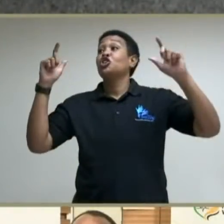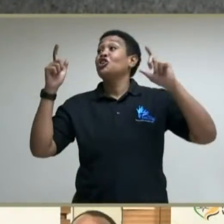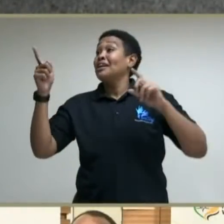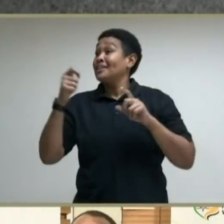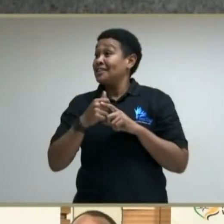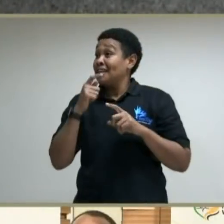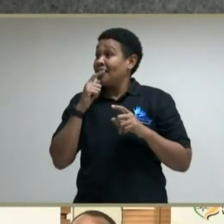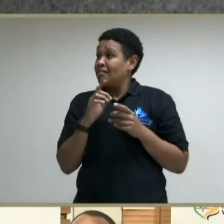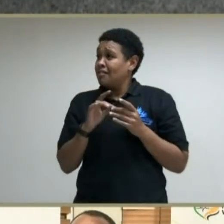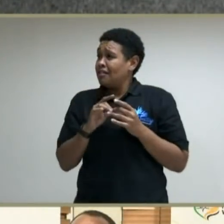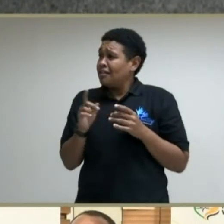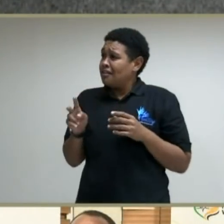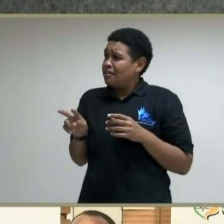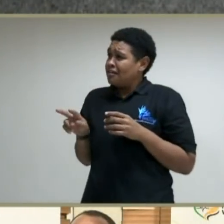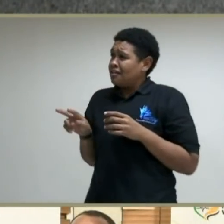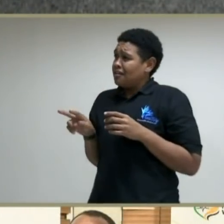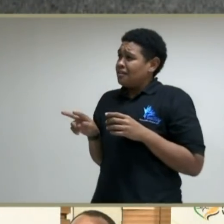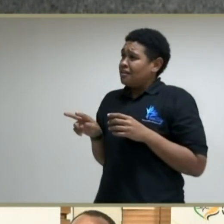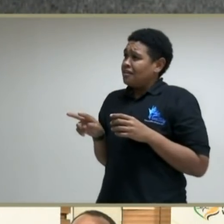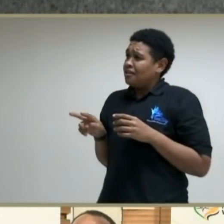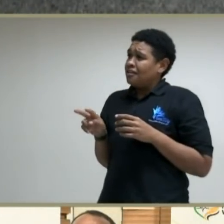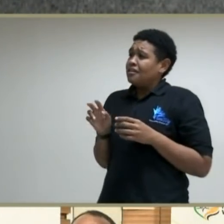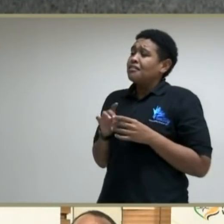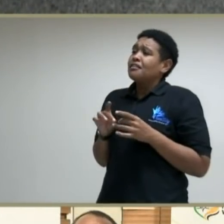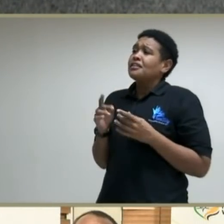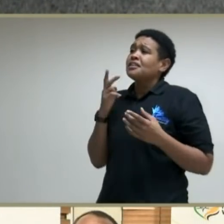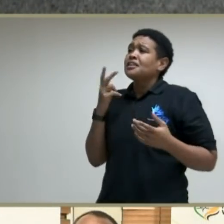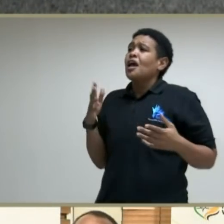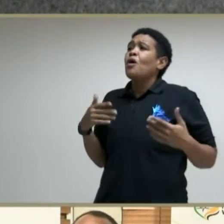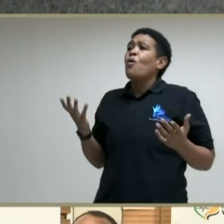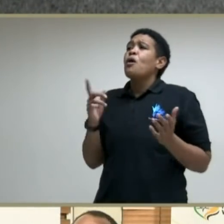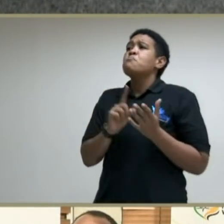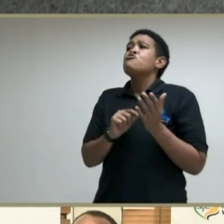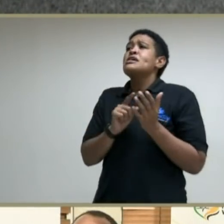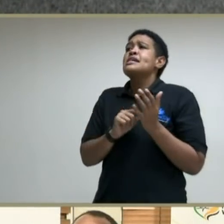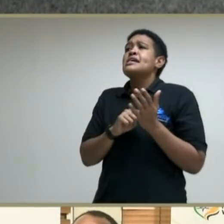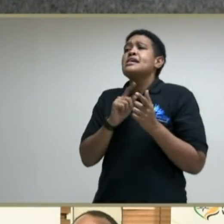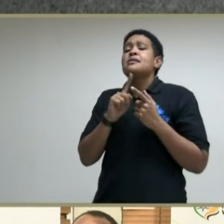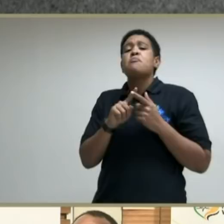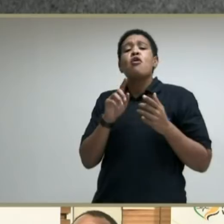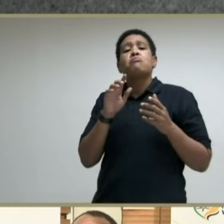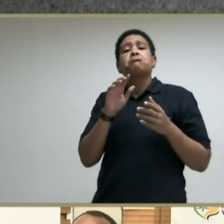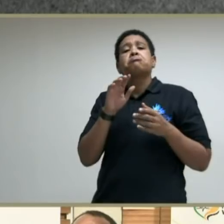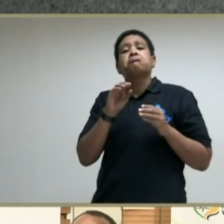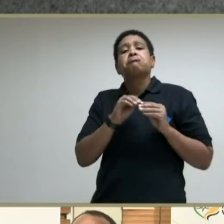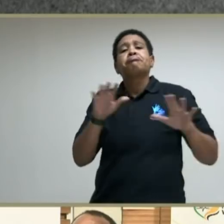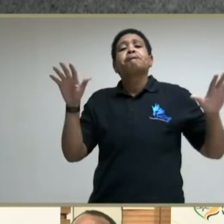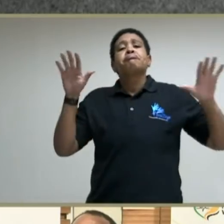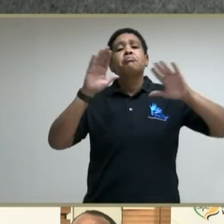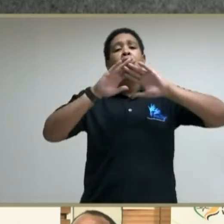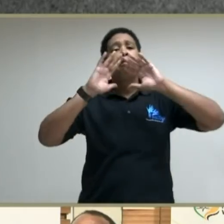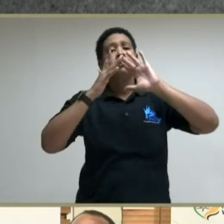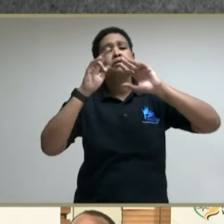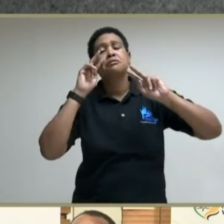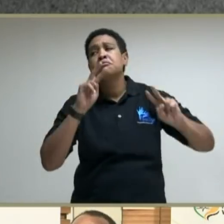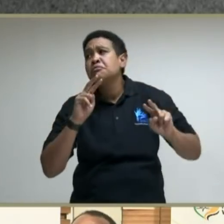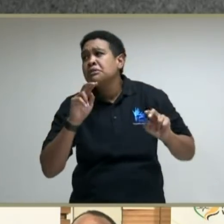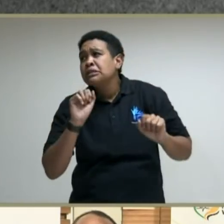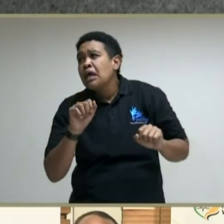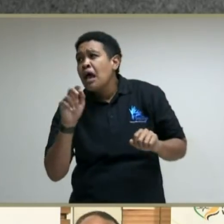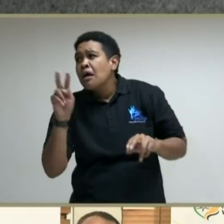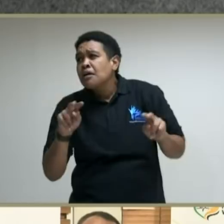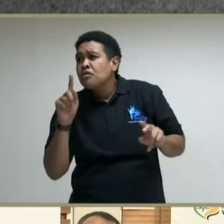a narrative that we are now going to be pushing both in print and electronic form to